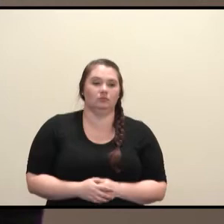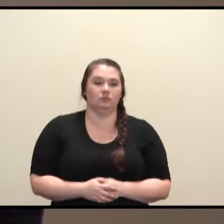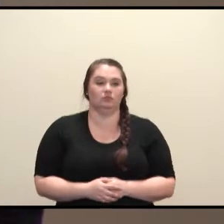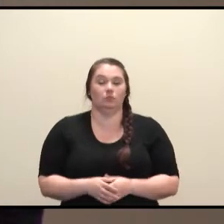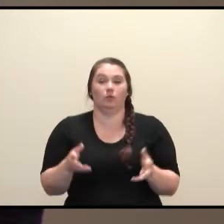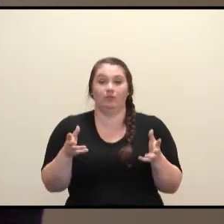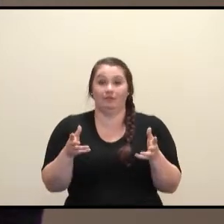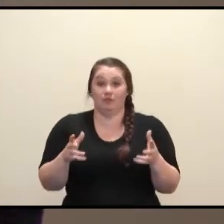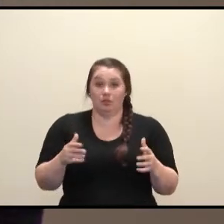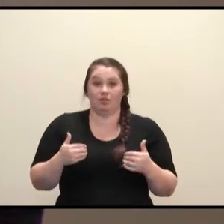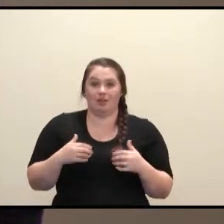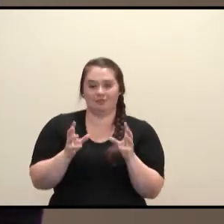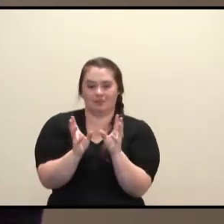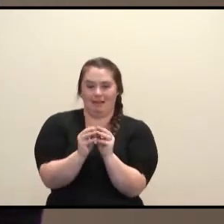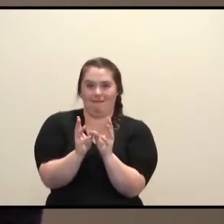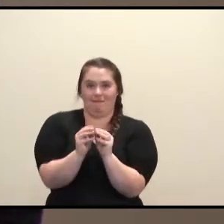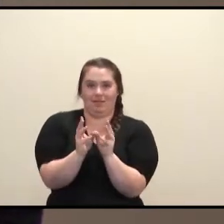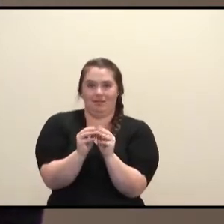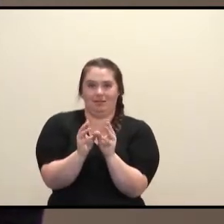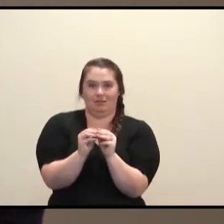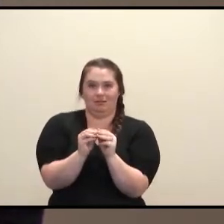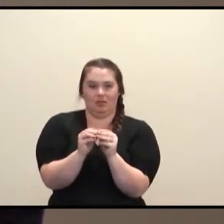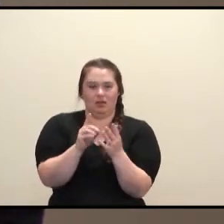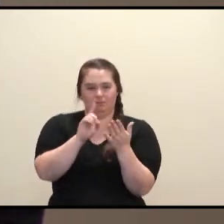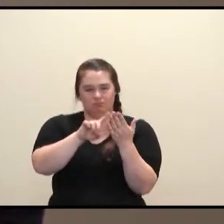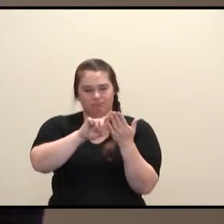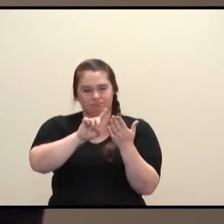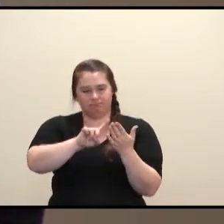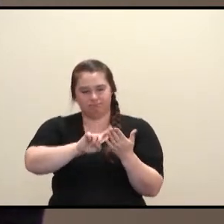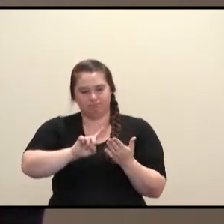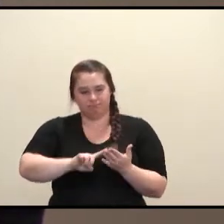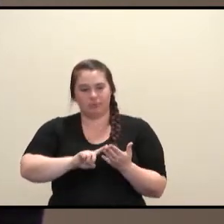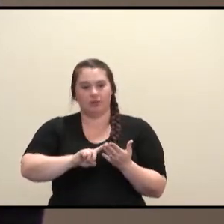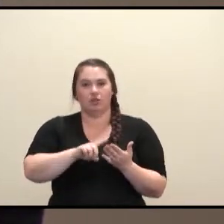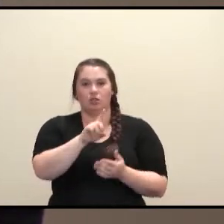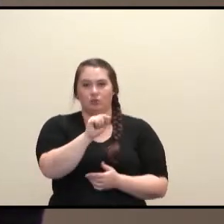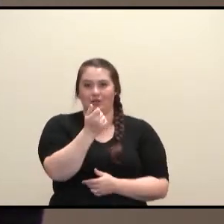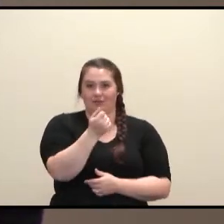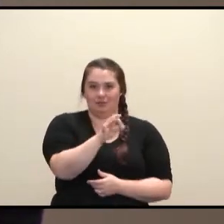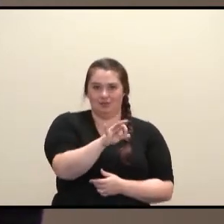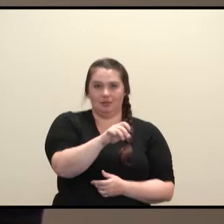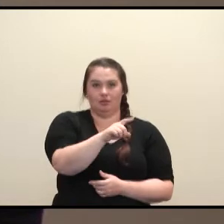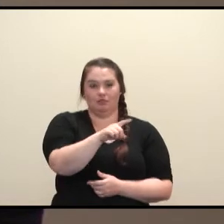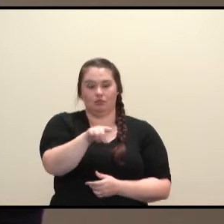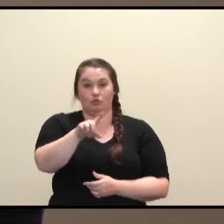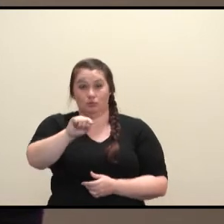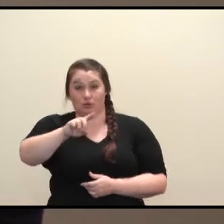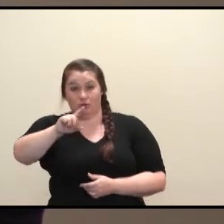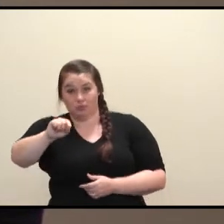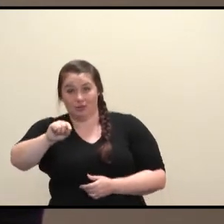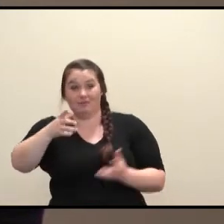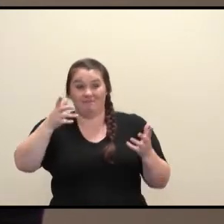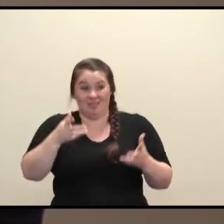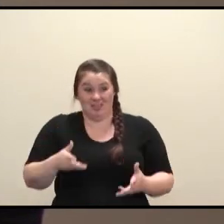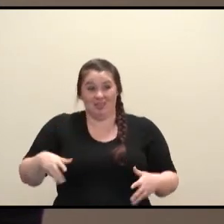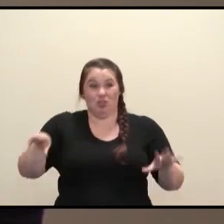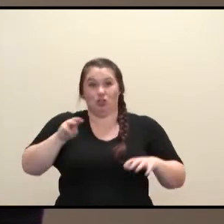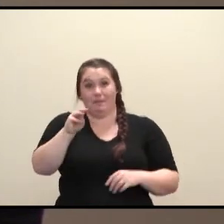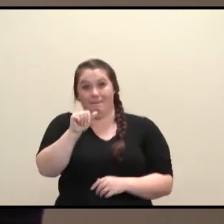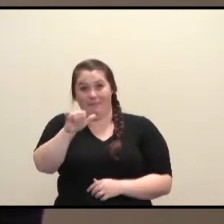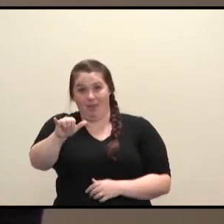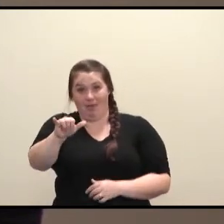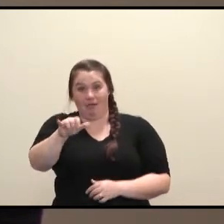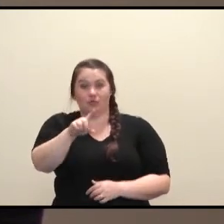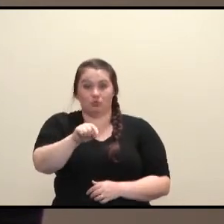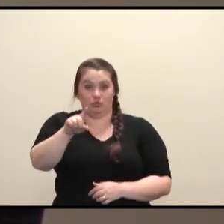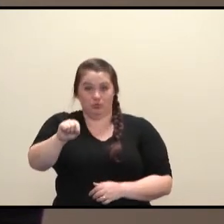completed a staffing study in 2019, 2020. When I got here, it was actually finished in May of 20